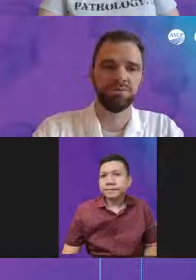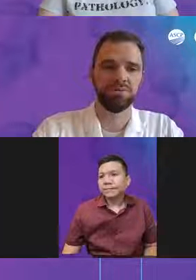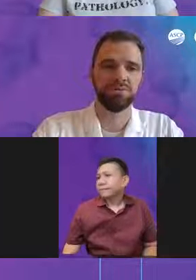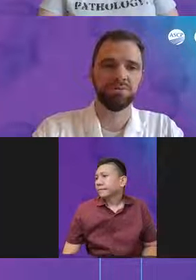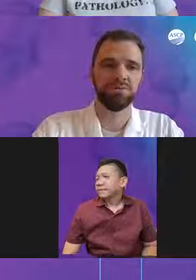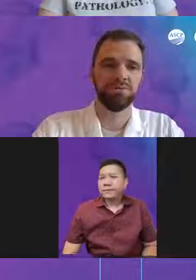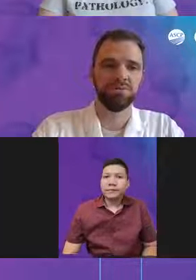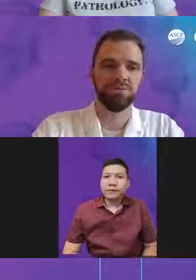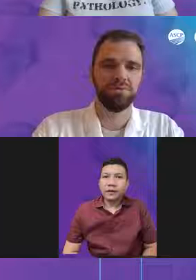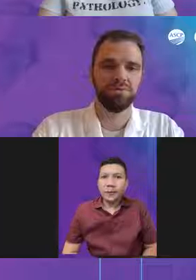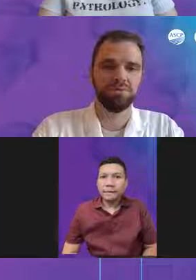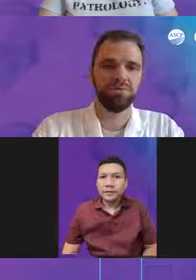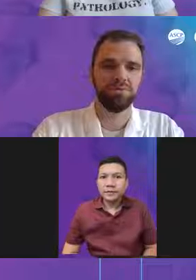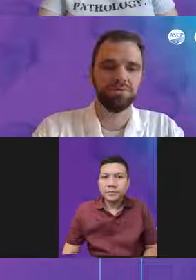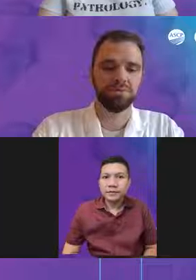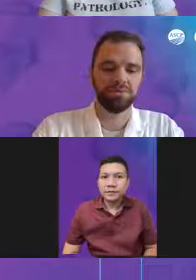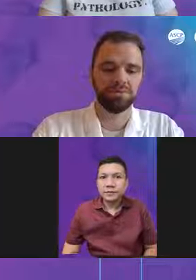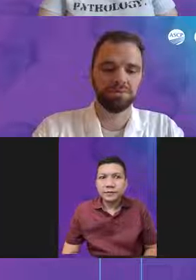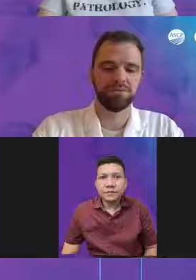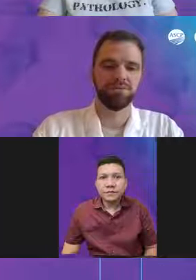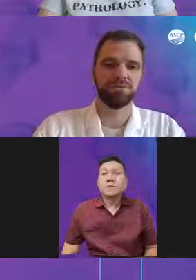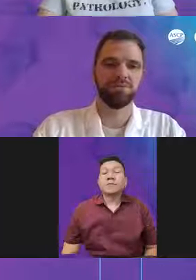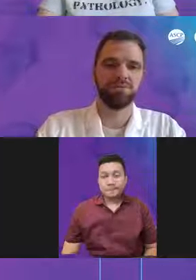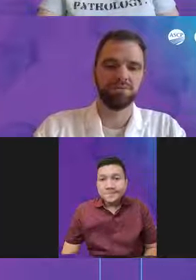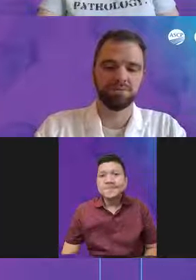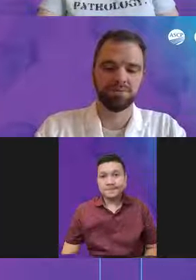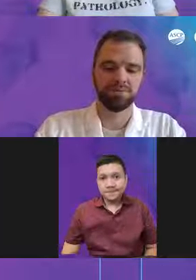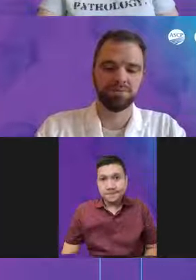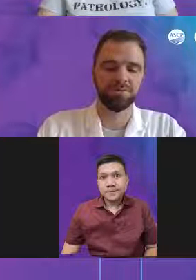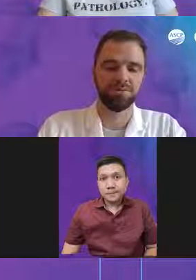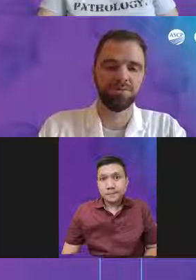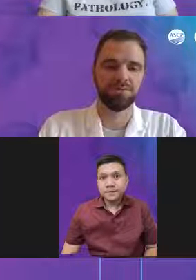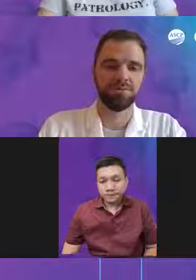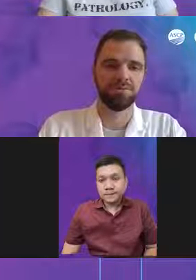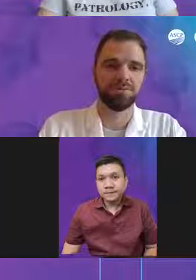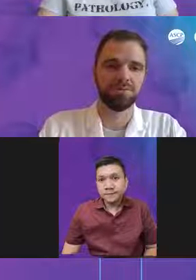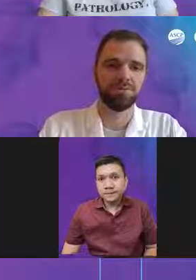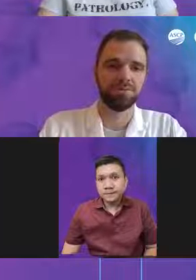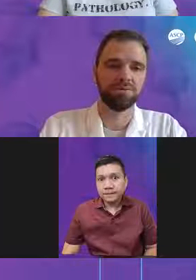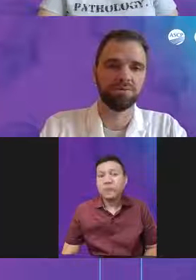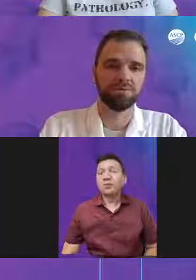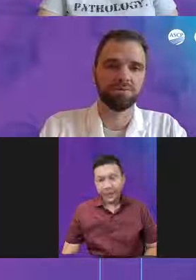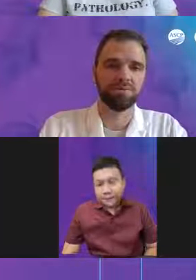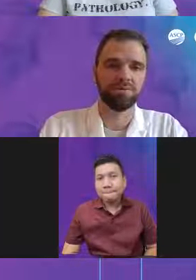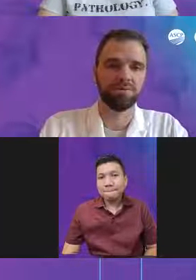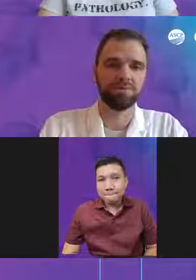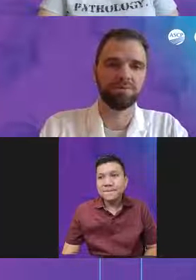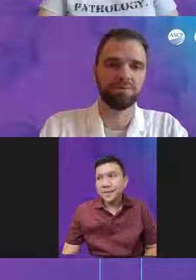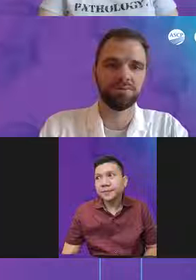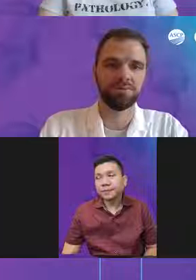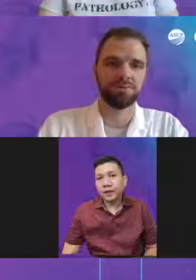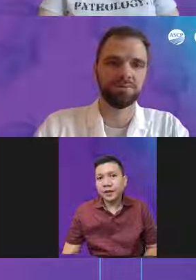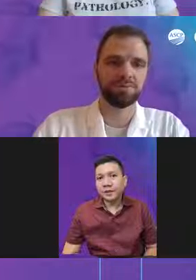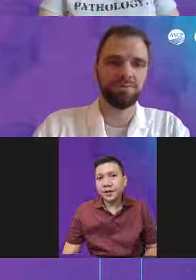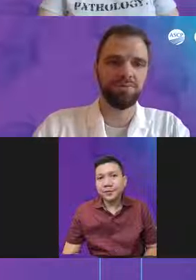So even though we're talking about just the red cells today, we can't really leave out the rest of it because they all go